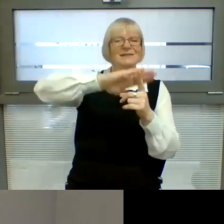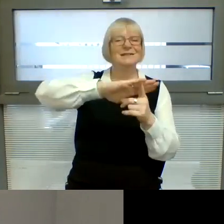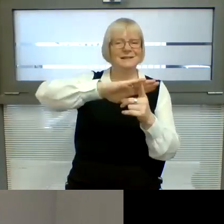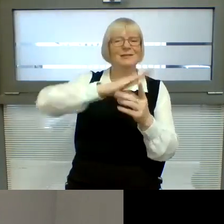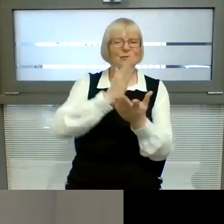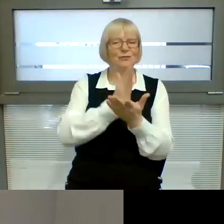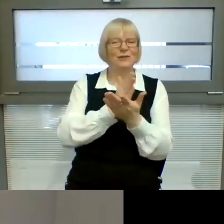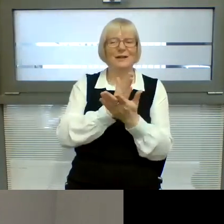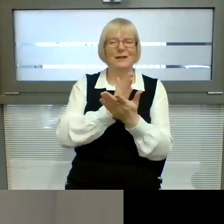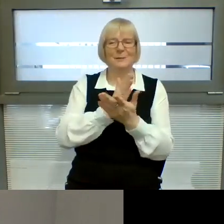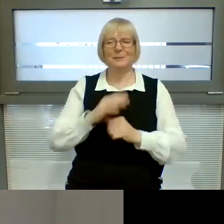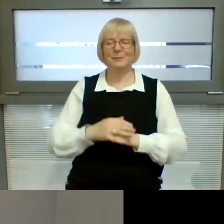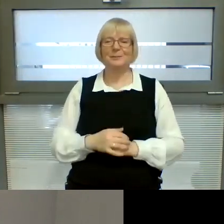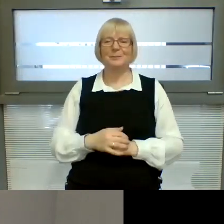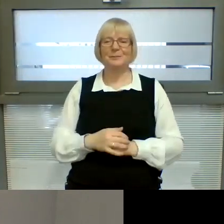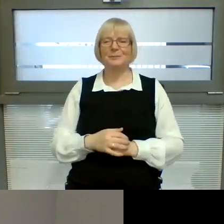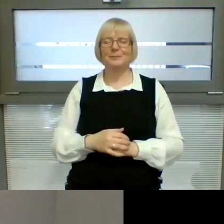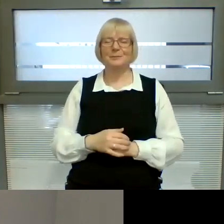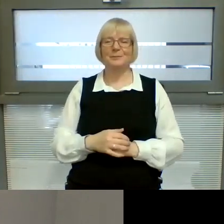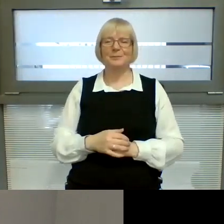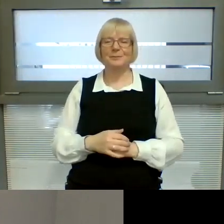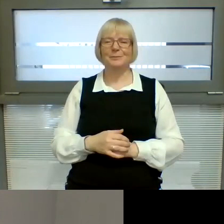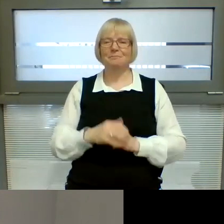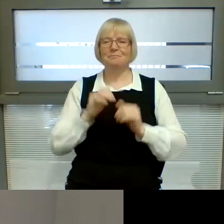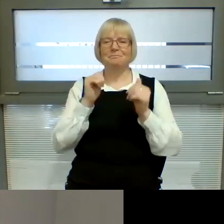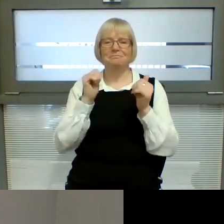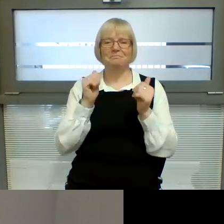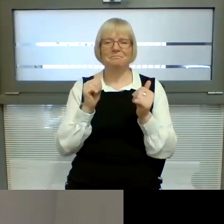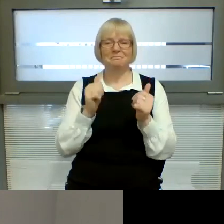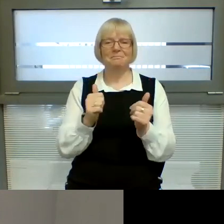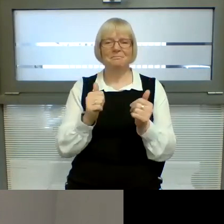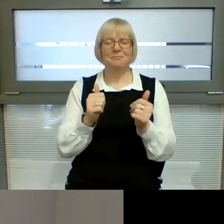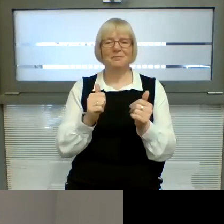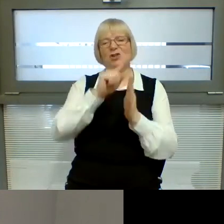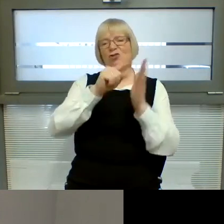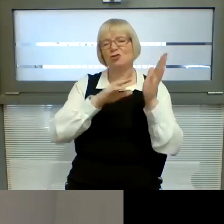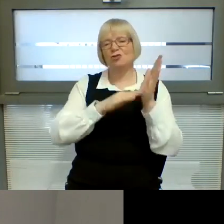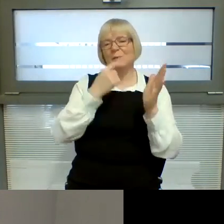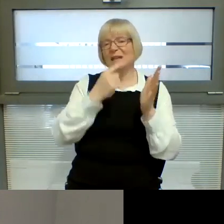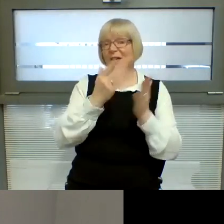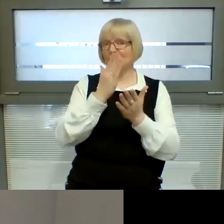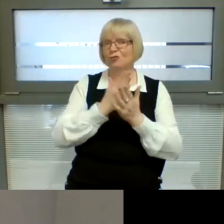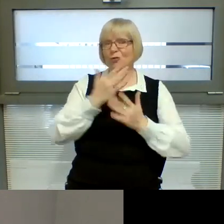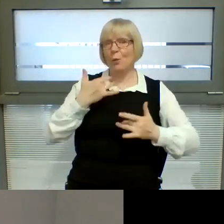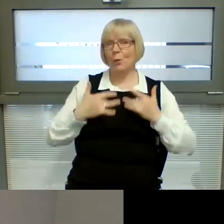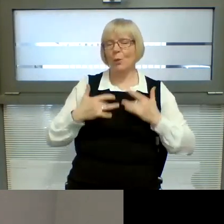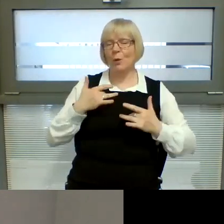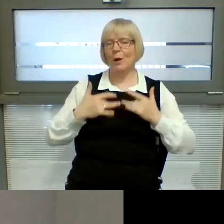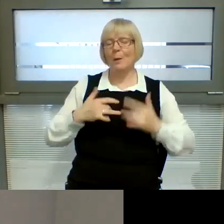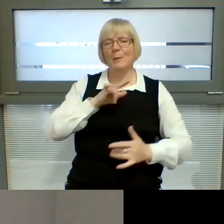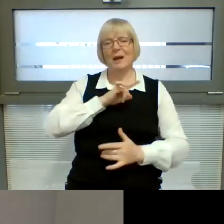sense. Okay, so, that's really interesting, because there's an aspect